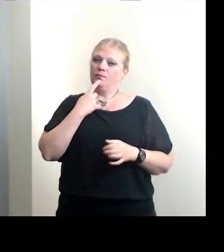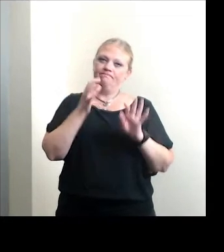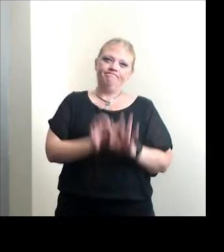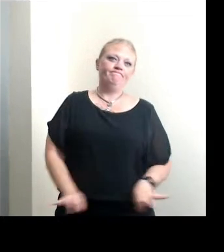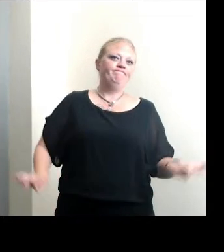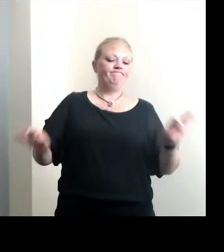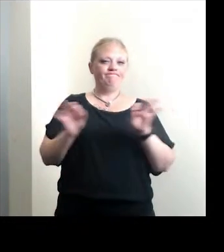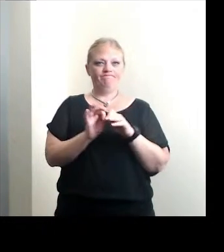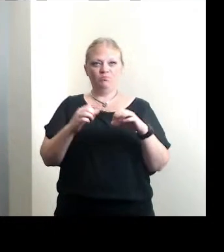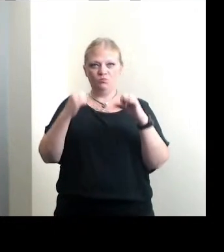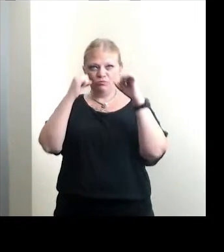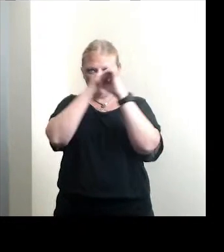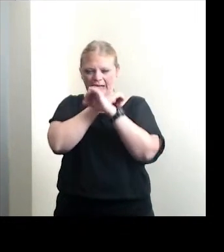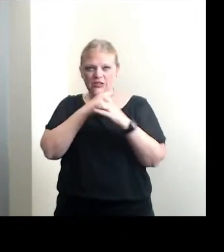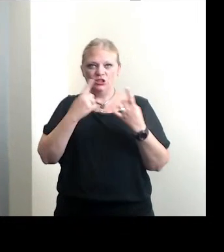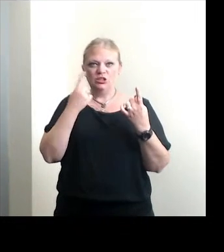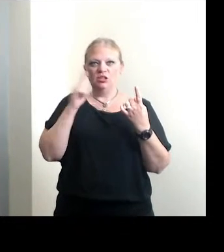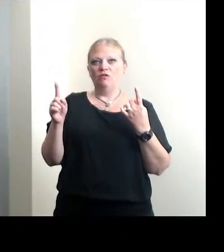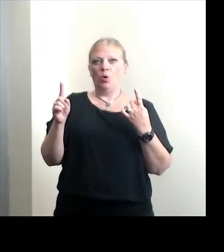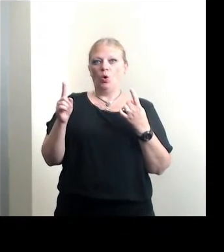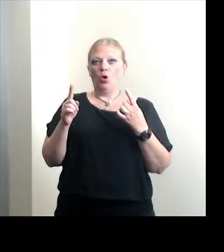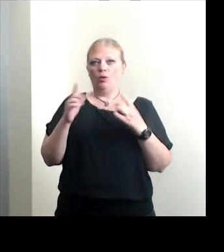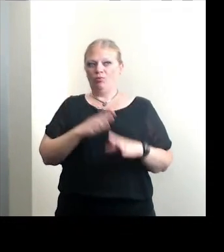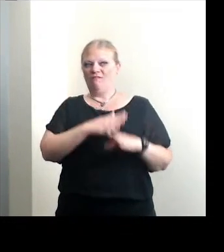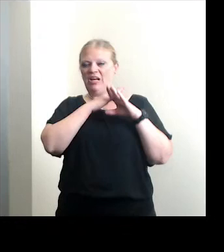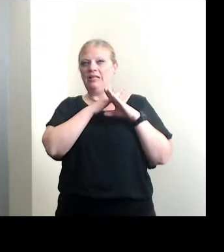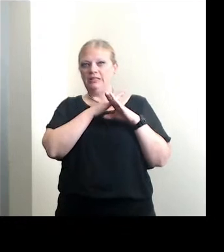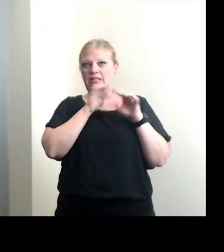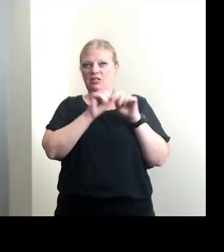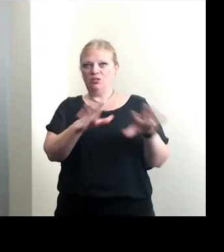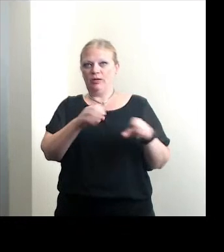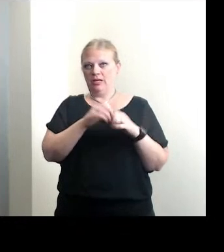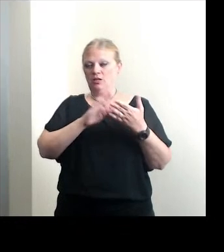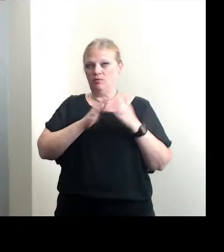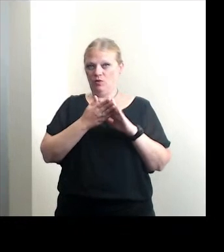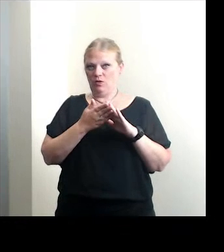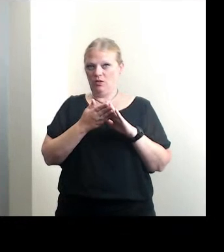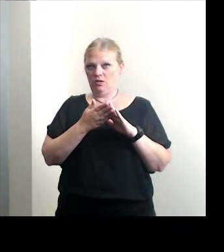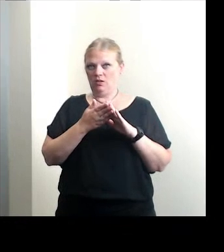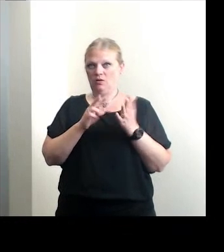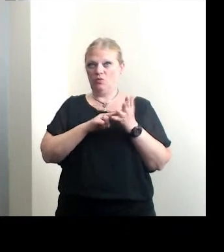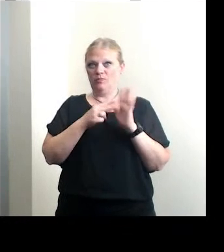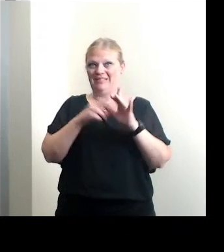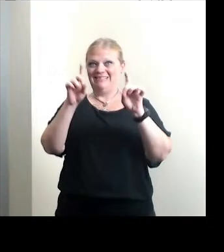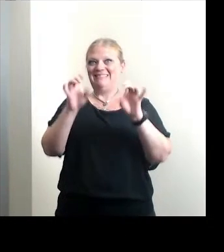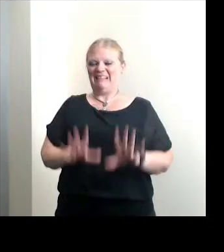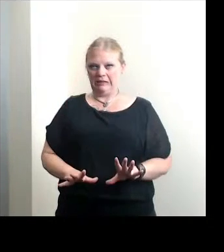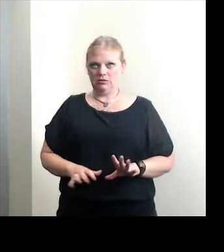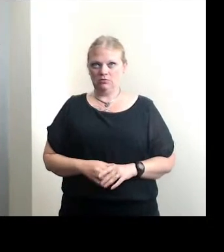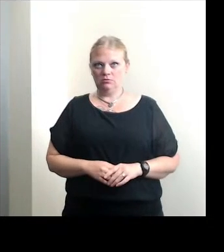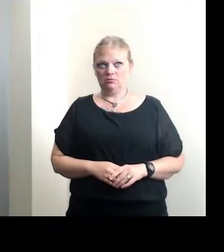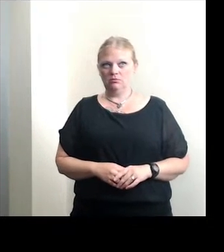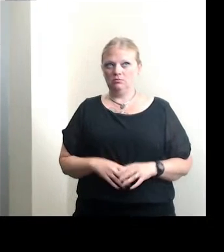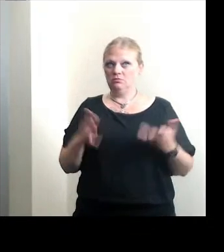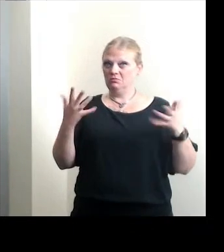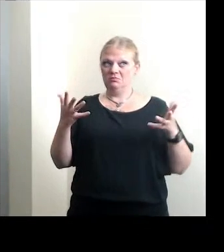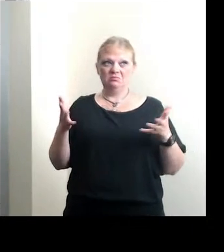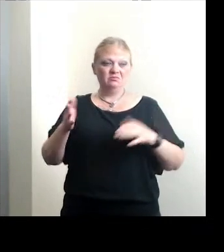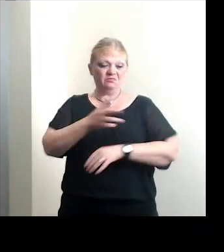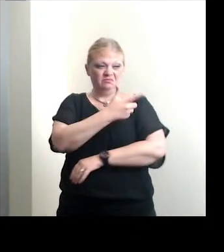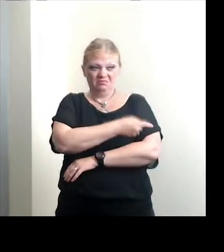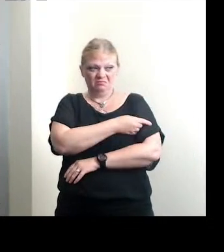to preventing transmission of COVID-19 in our community, and that is getting tested. Even if you've been vaccinated,